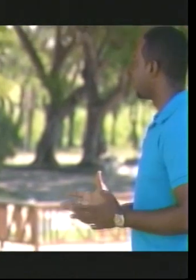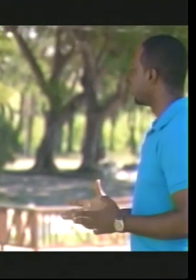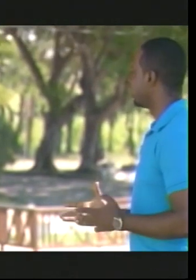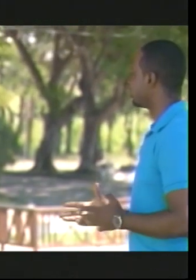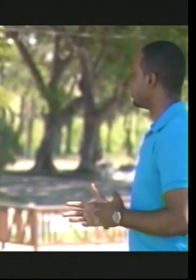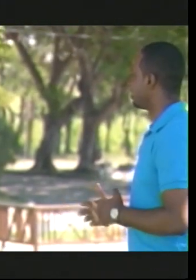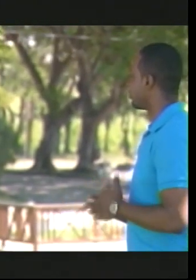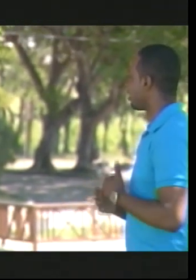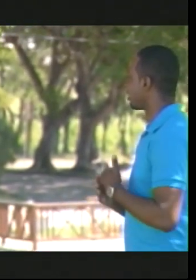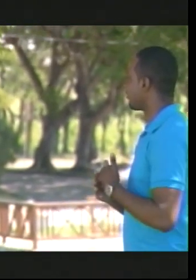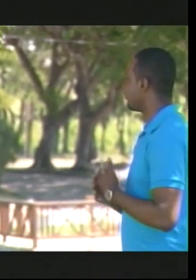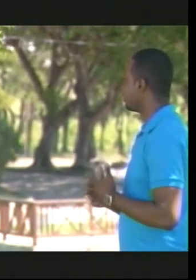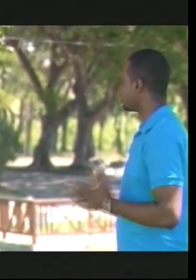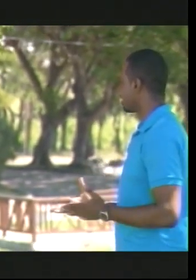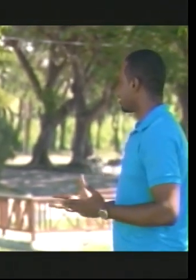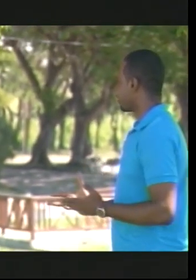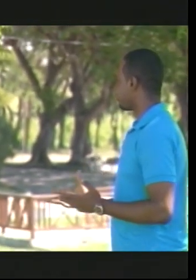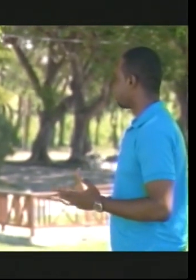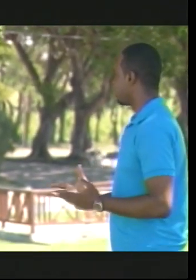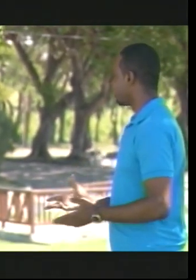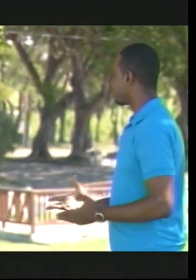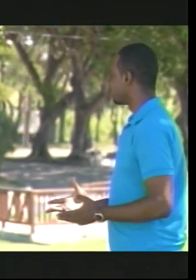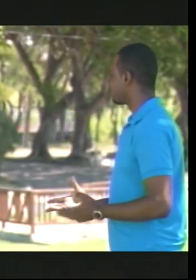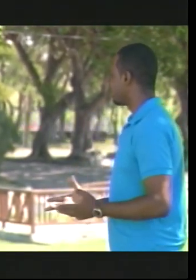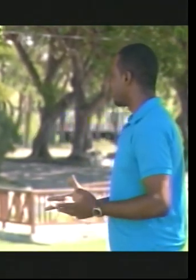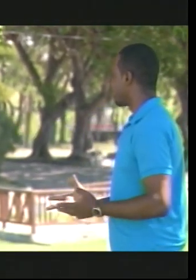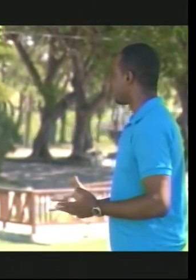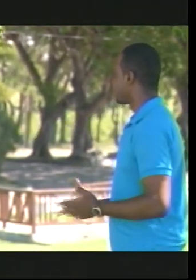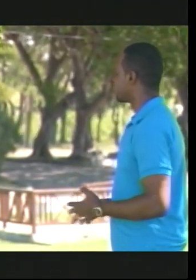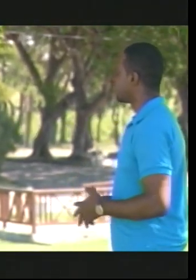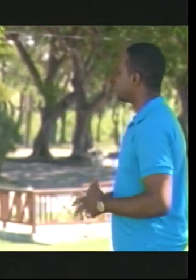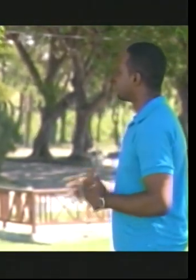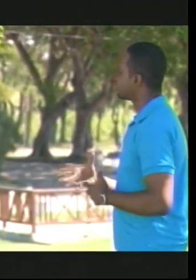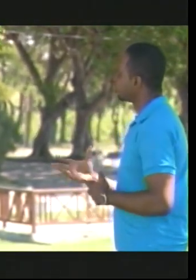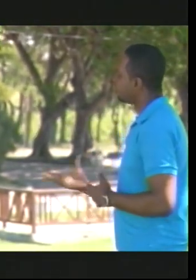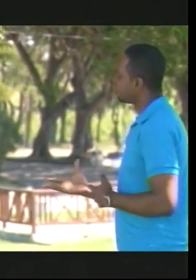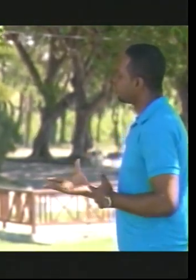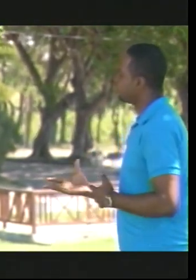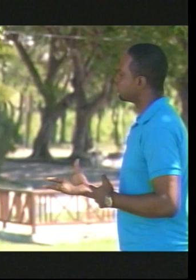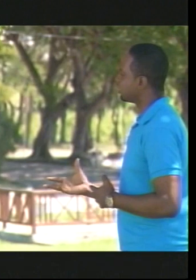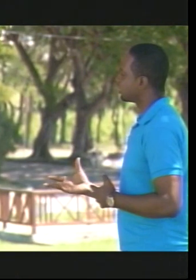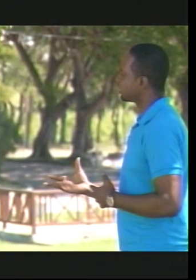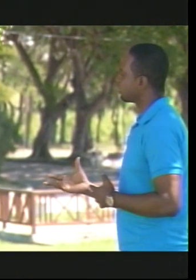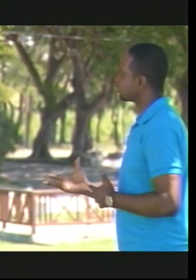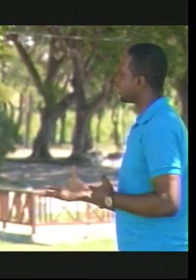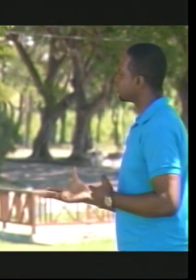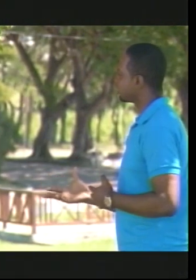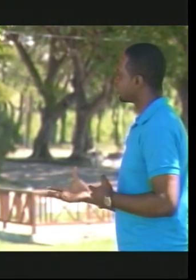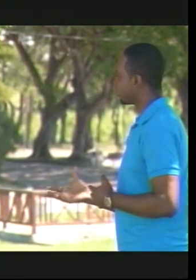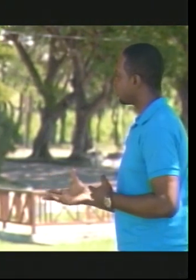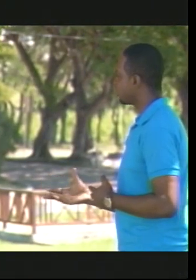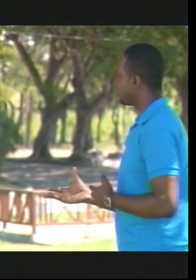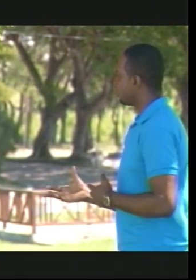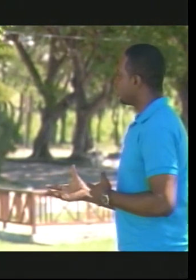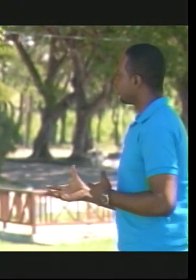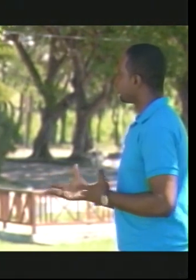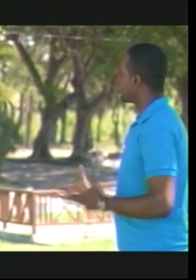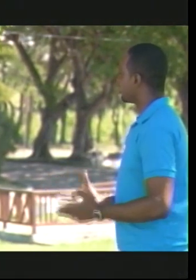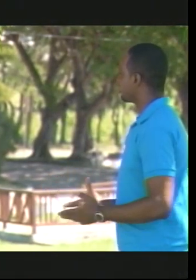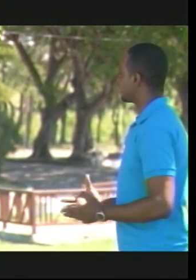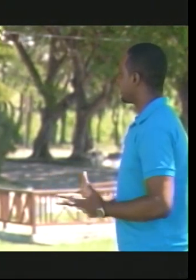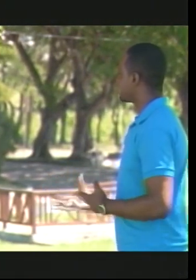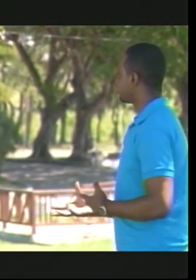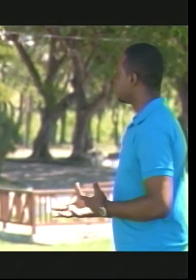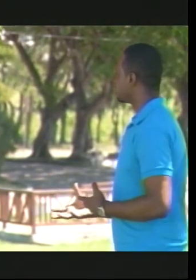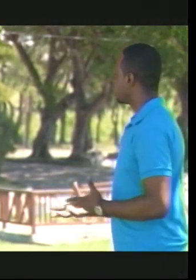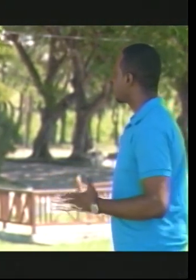bank holidays, we see the park filled with picnickers. And of course, I know there's Q in the community that was held here as well. Through your